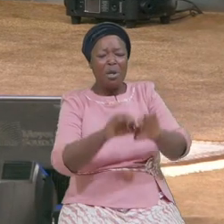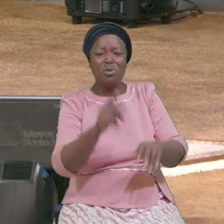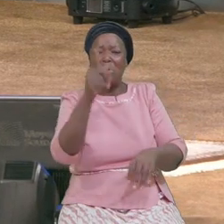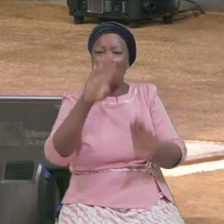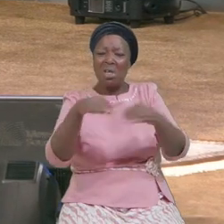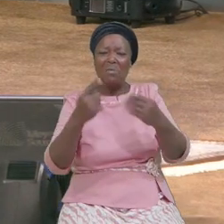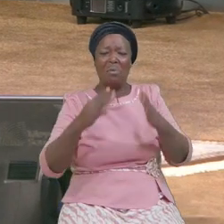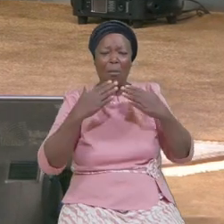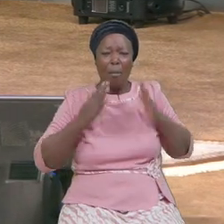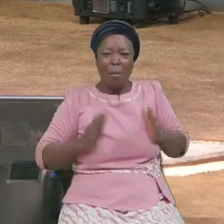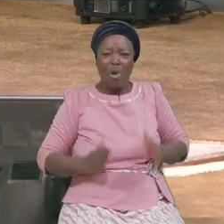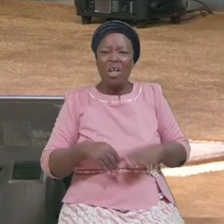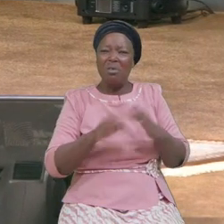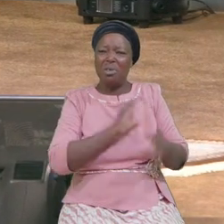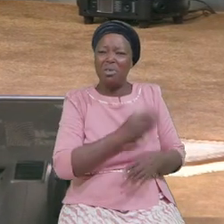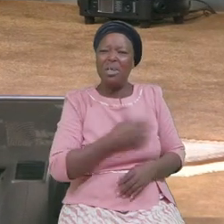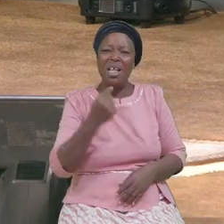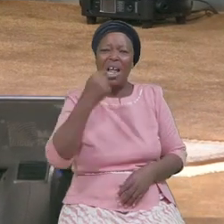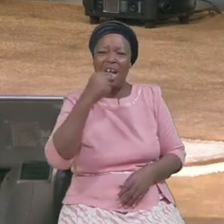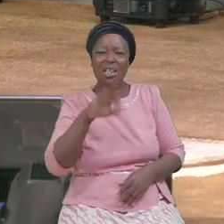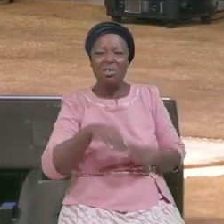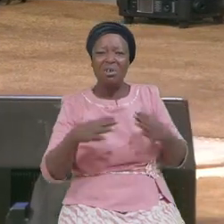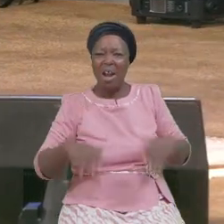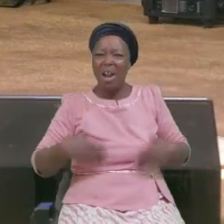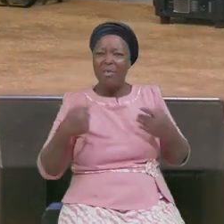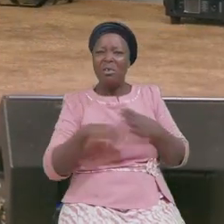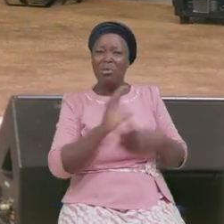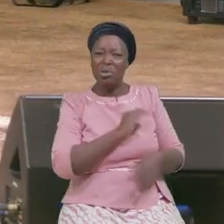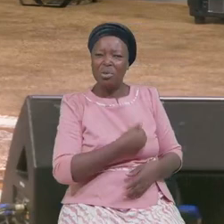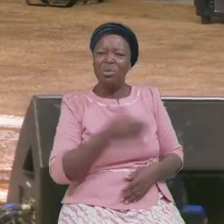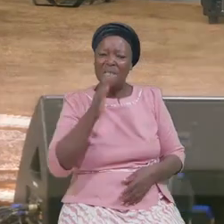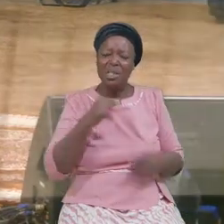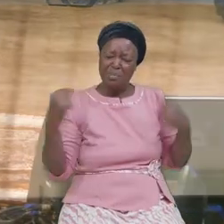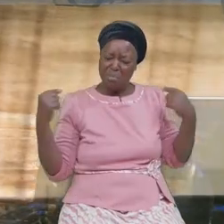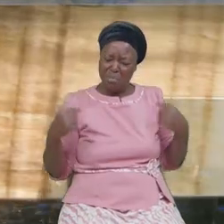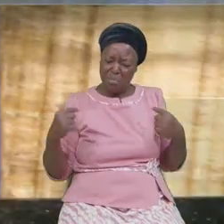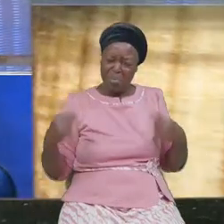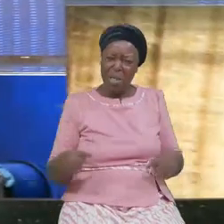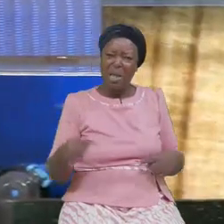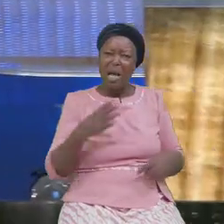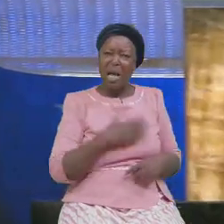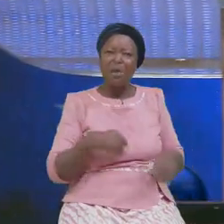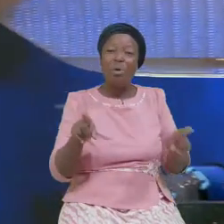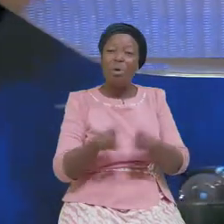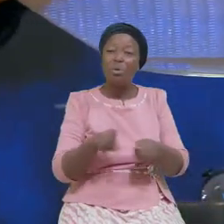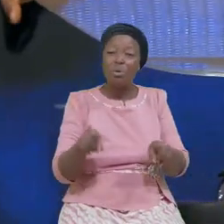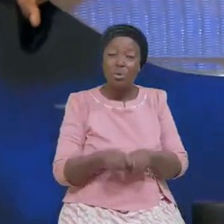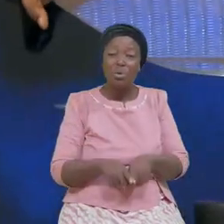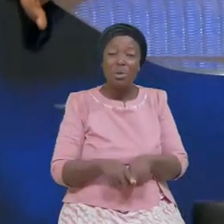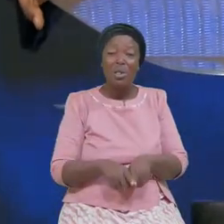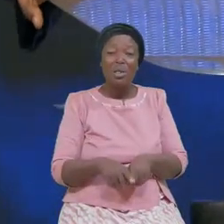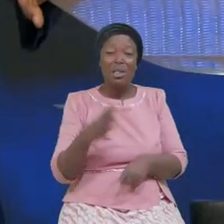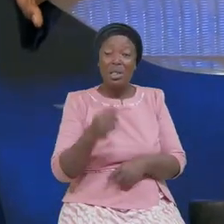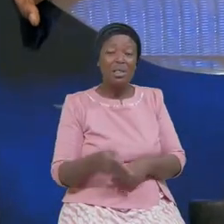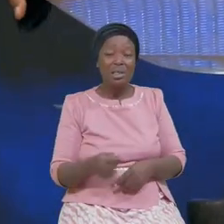famine in your soul. There's regret in your life. There is pain. And also, you're confused in the